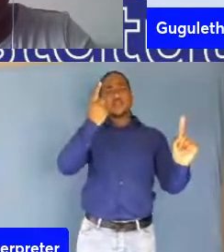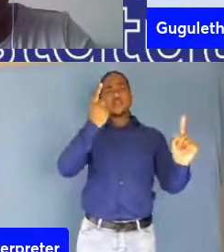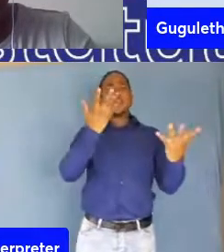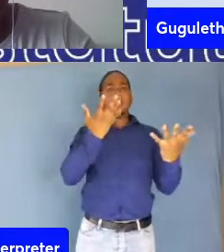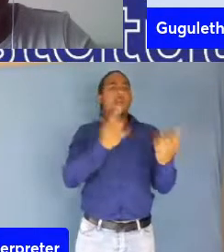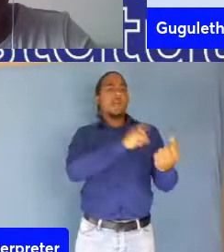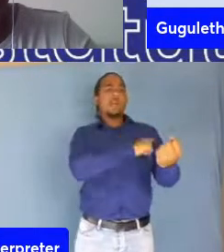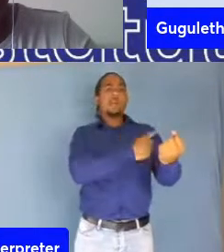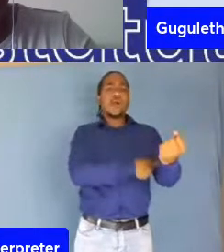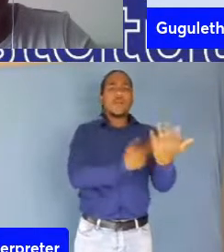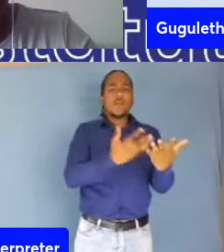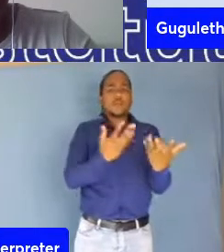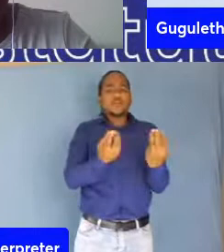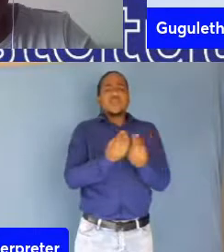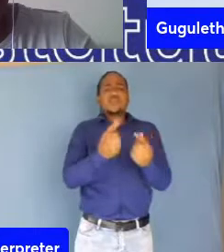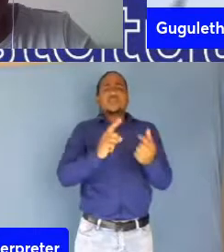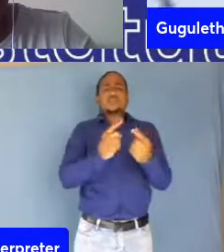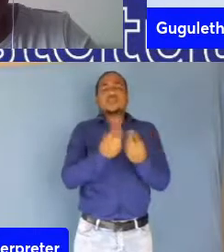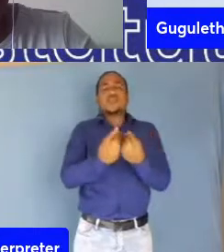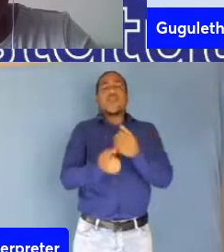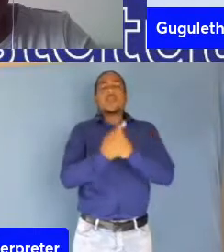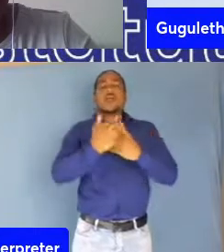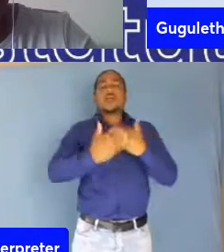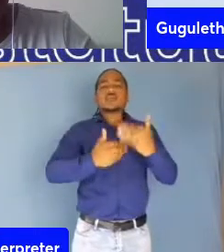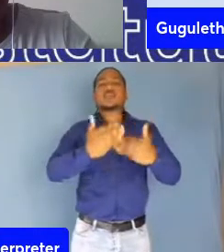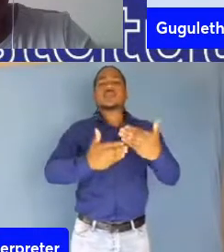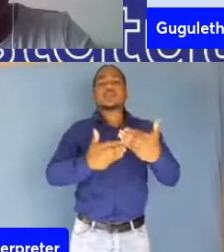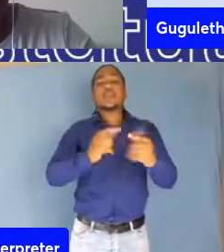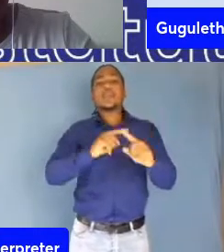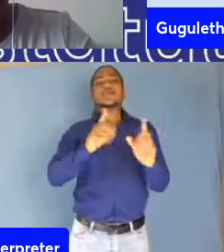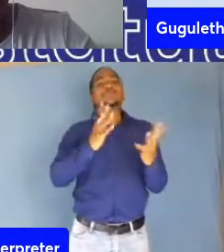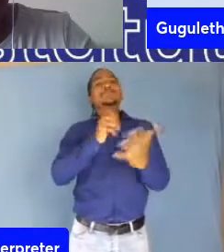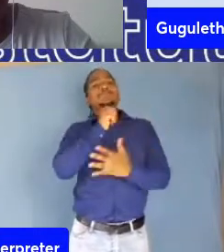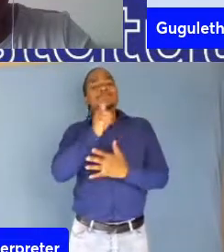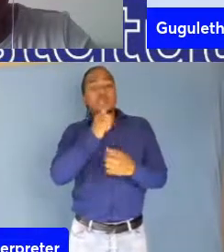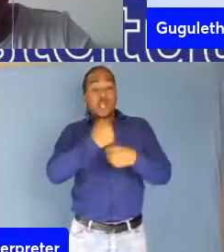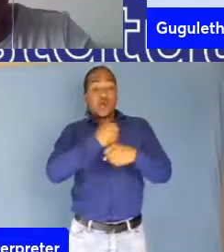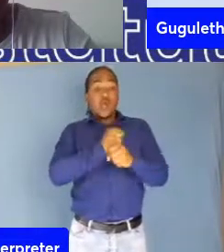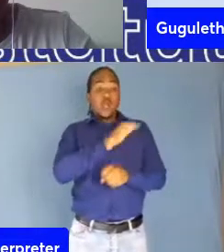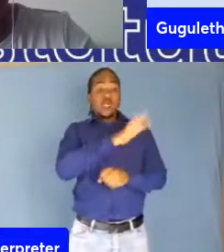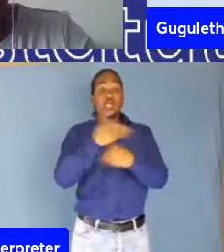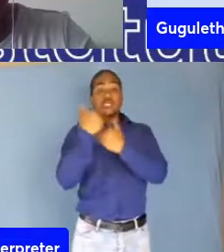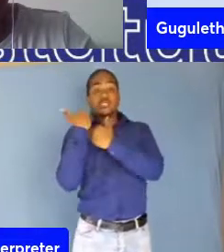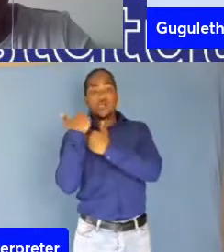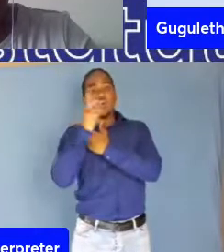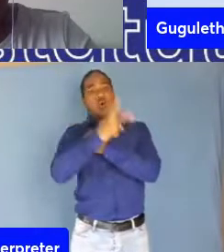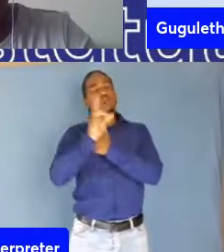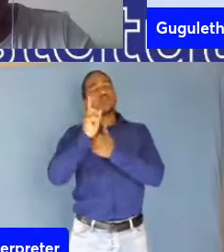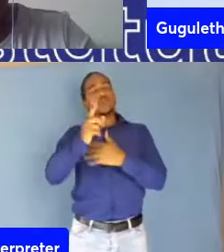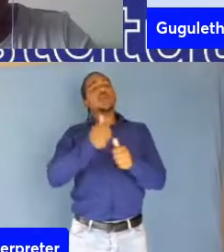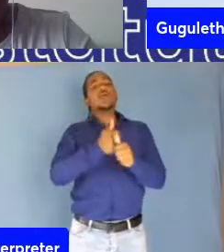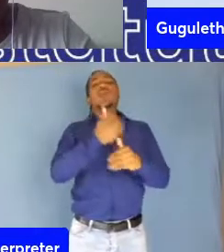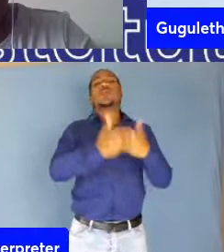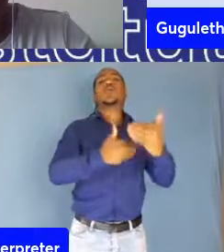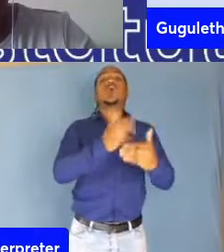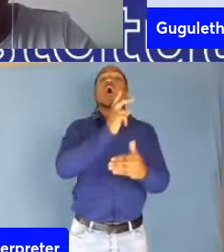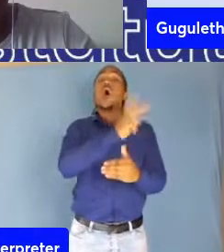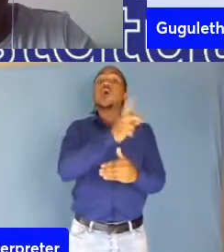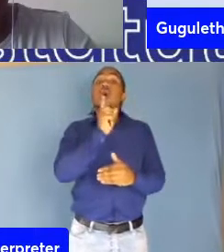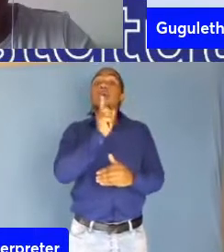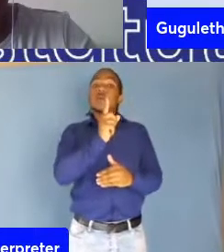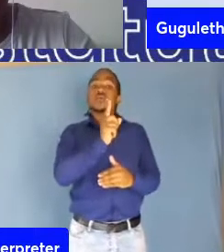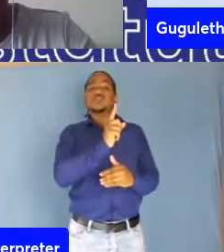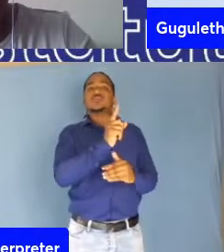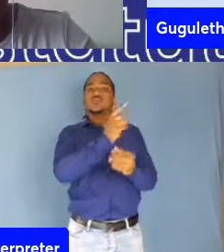going forward. So despite creating the safe space, following processes, also just tell them and affirm to them that they